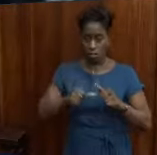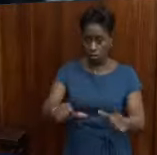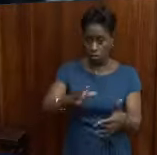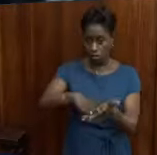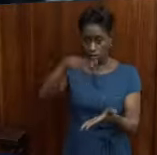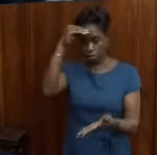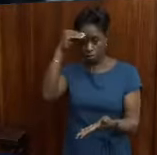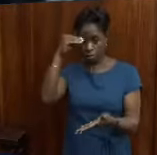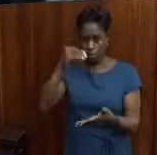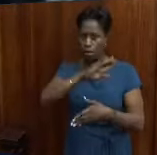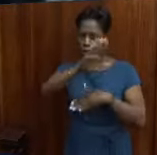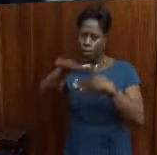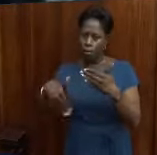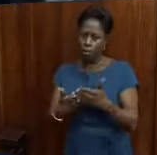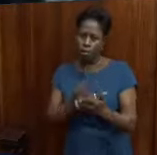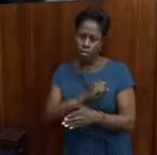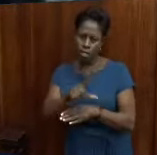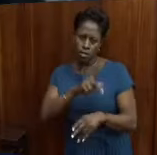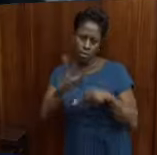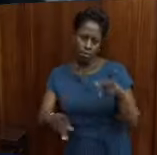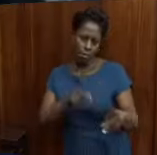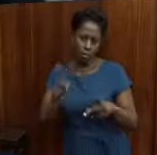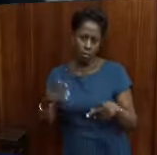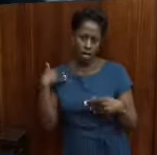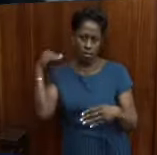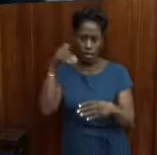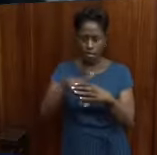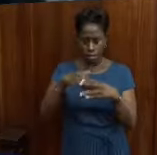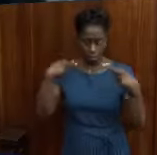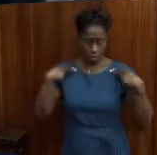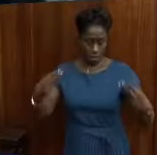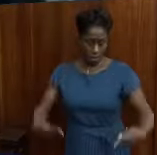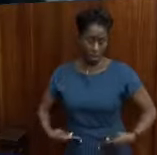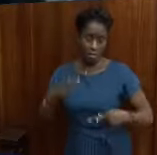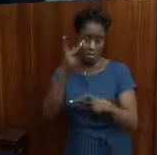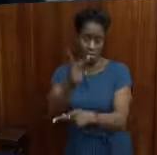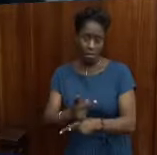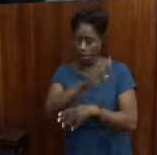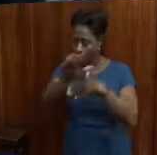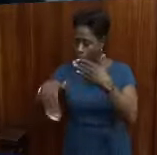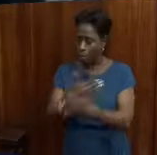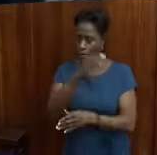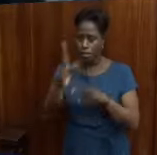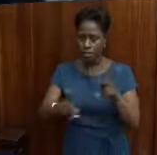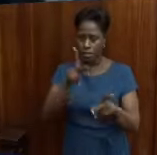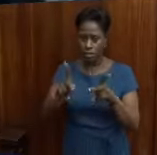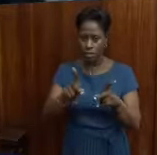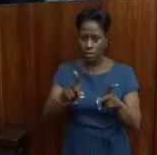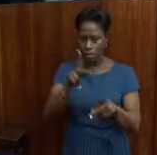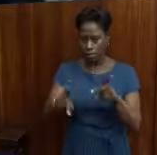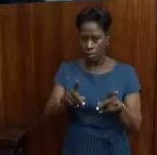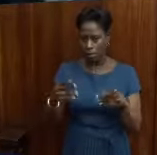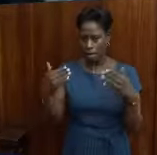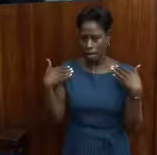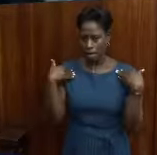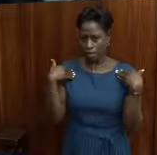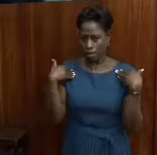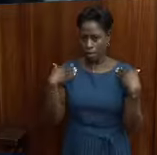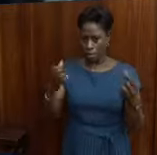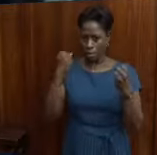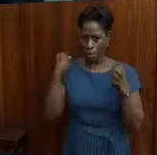St. Lucian is entitled to affordable, accessible, and quality health care. Every St. Lucian is encouraged and empowered to protect the integrity